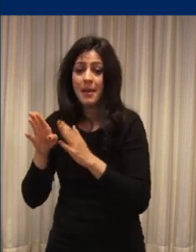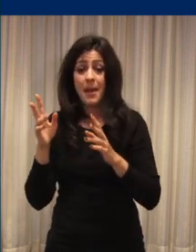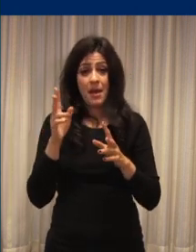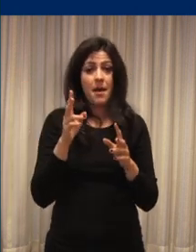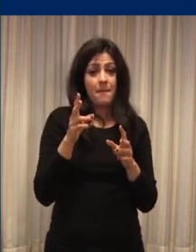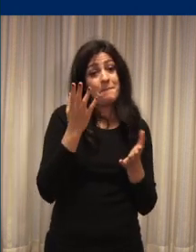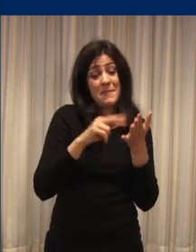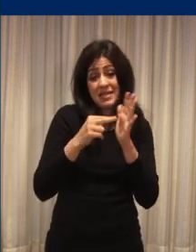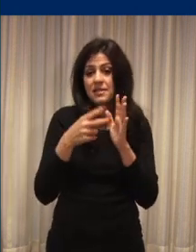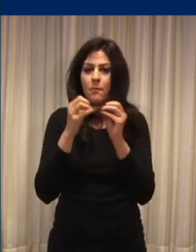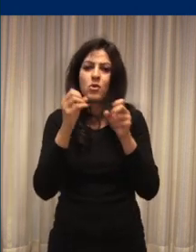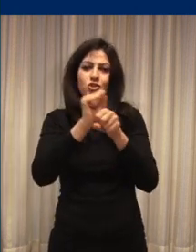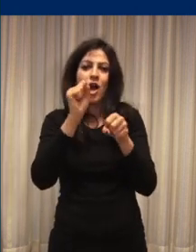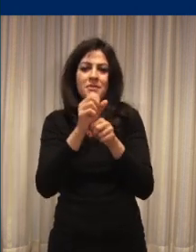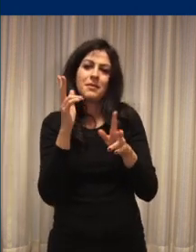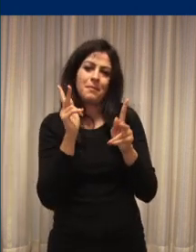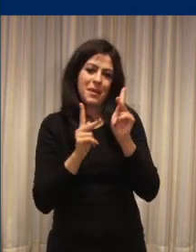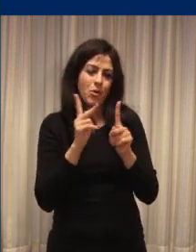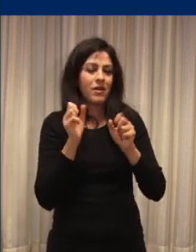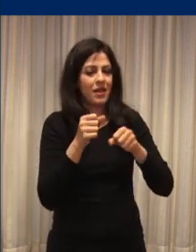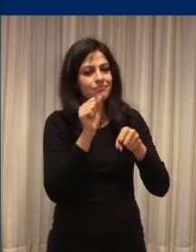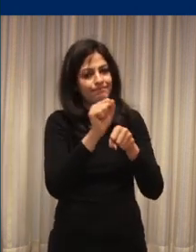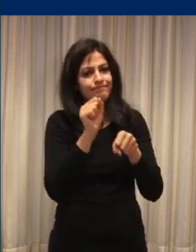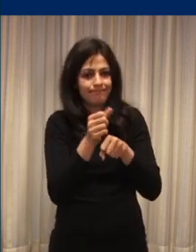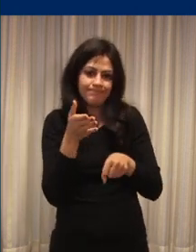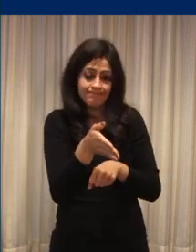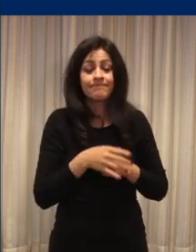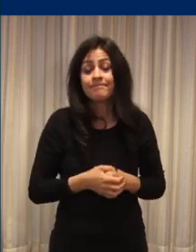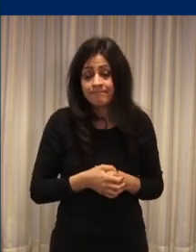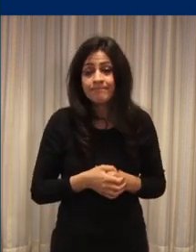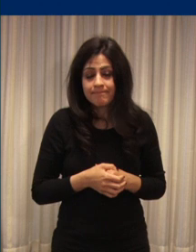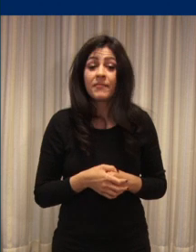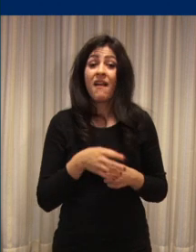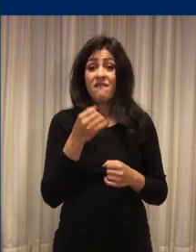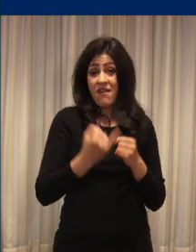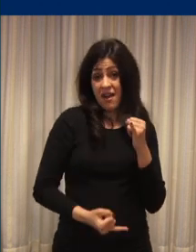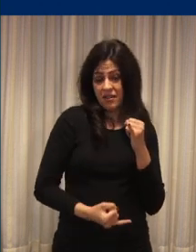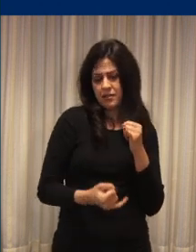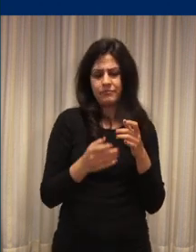be employed. And then finally, a very important tool